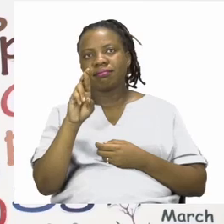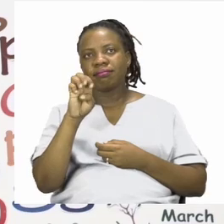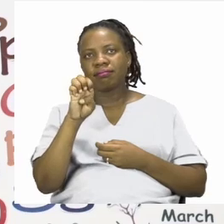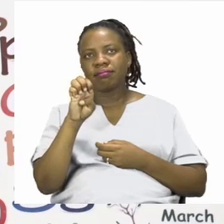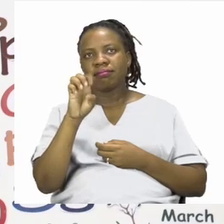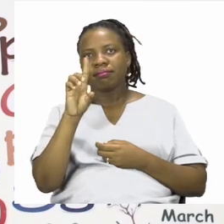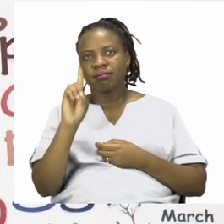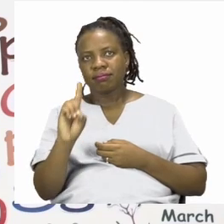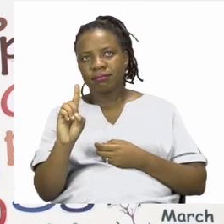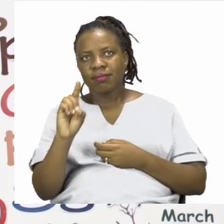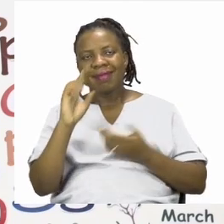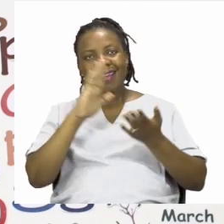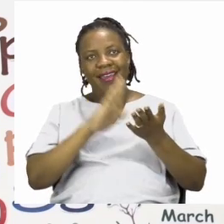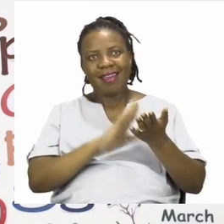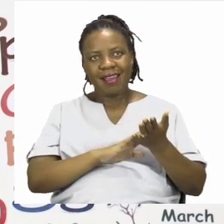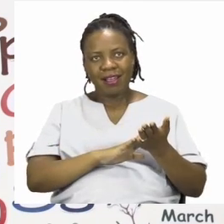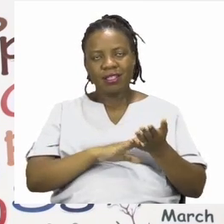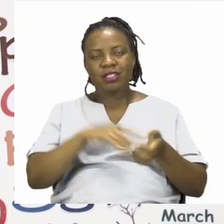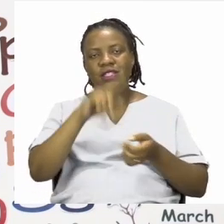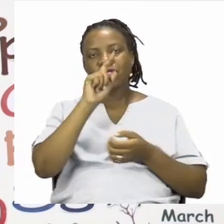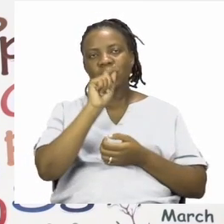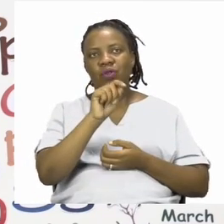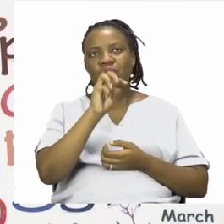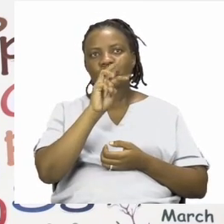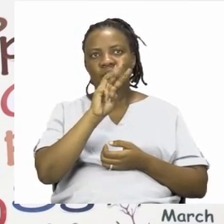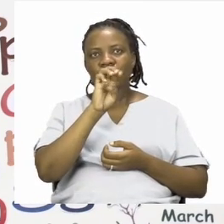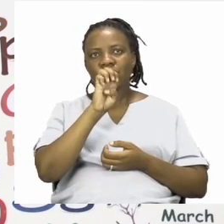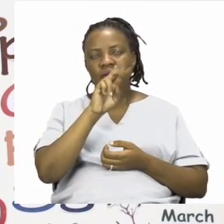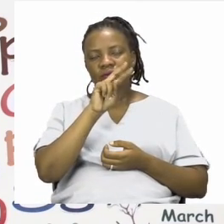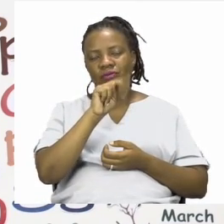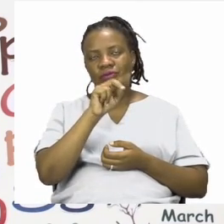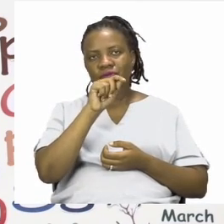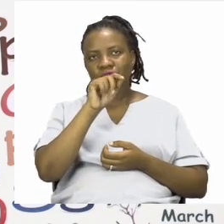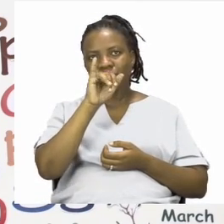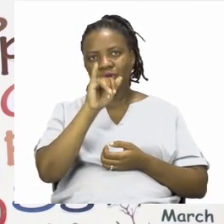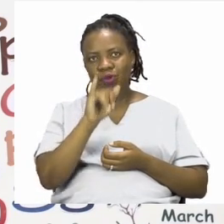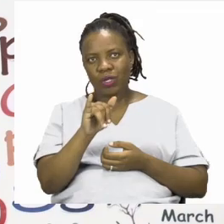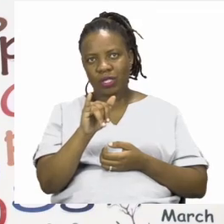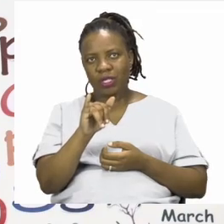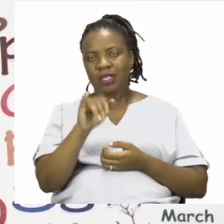long number. So let's read it together.